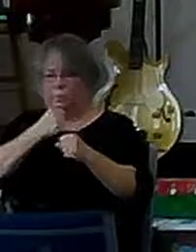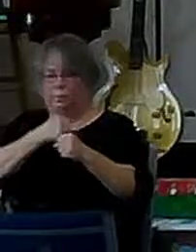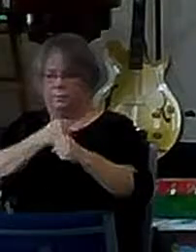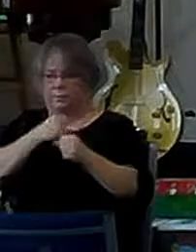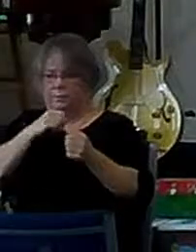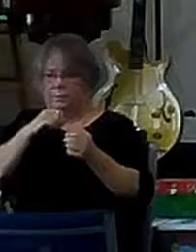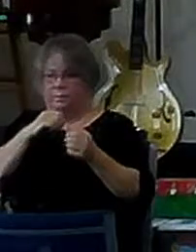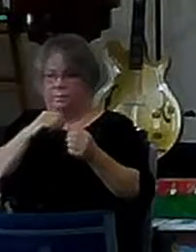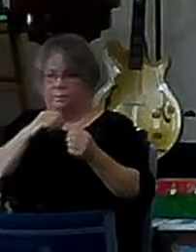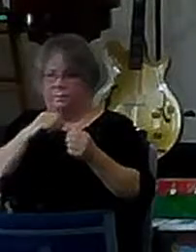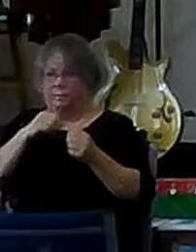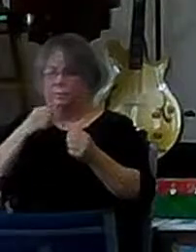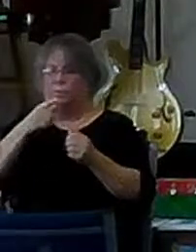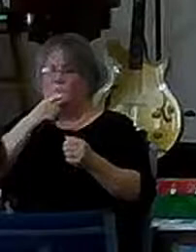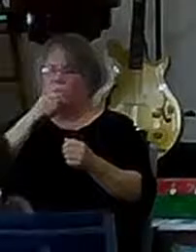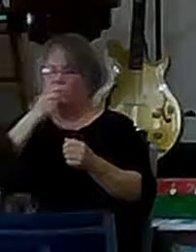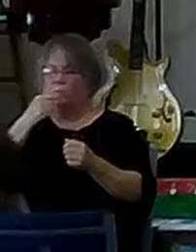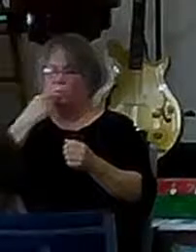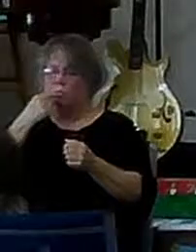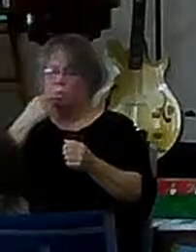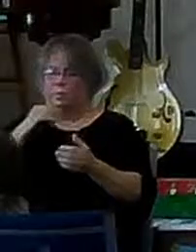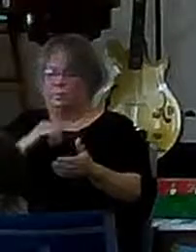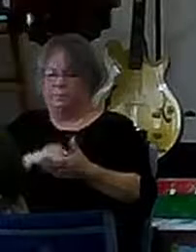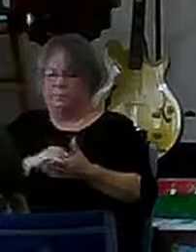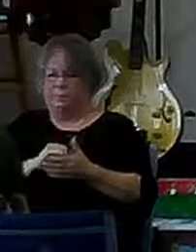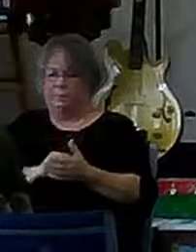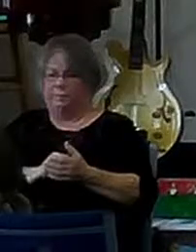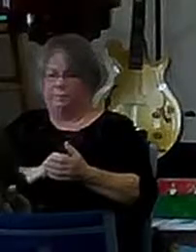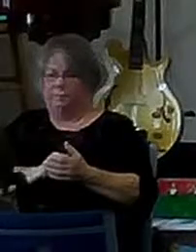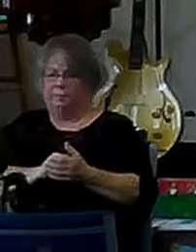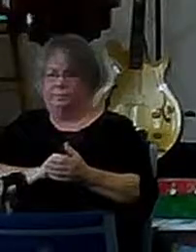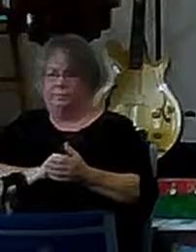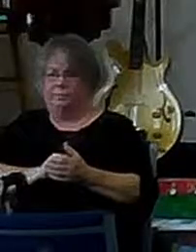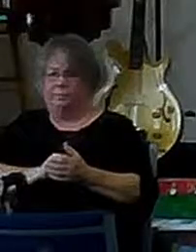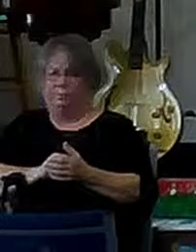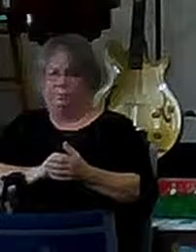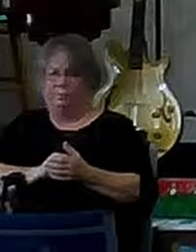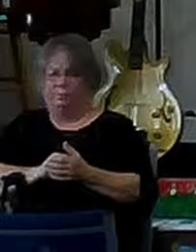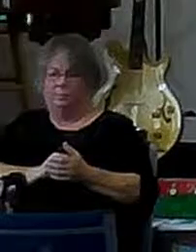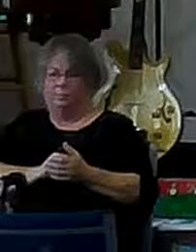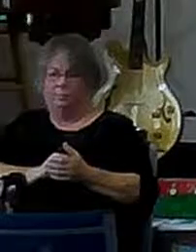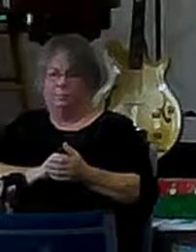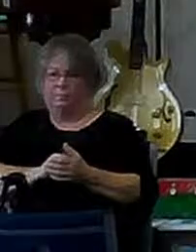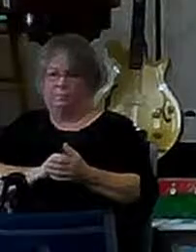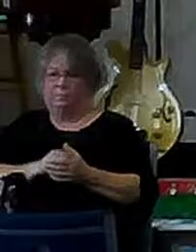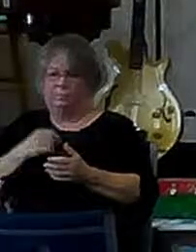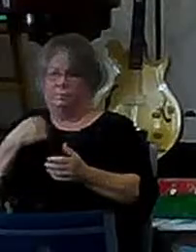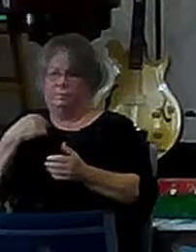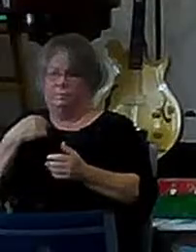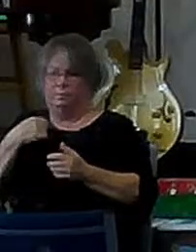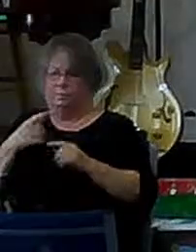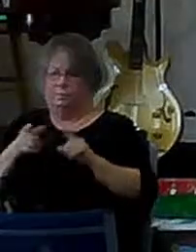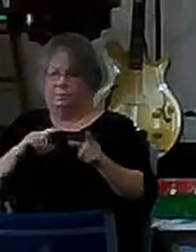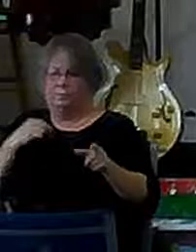statement? And I knew that they would know the answer. Here's the statement. As we are,